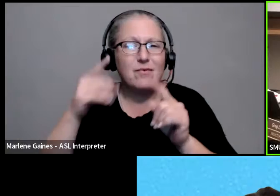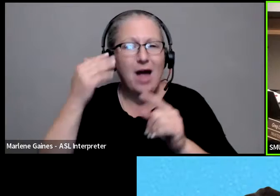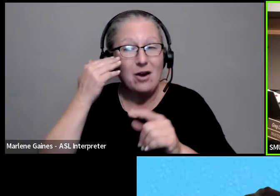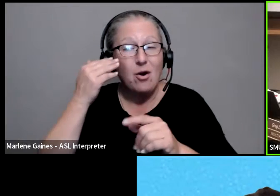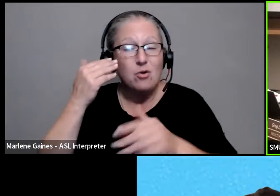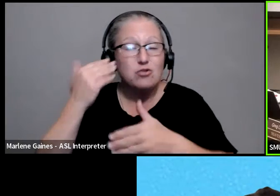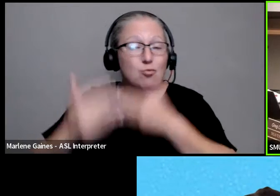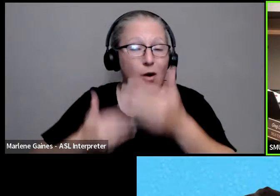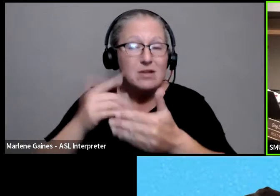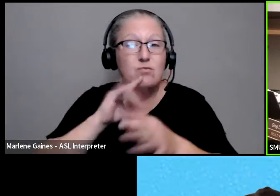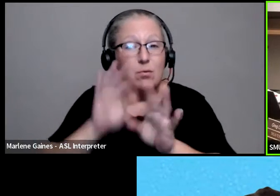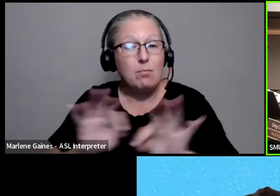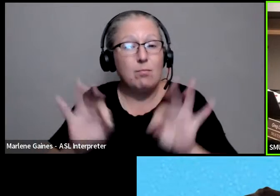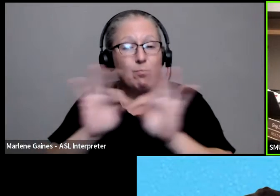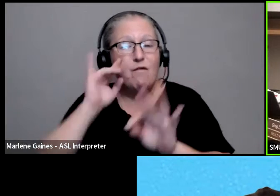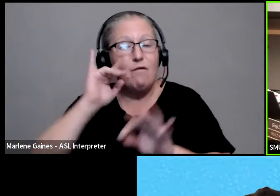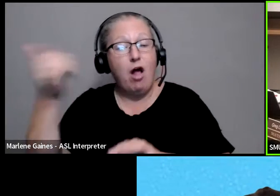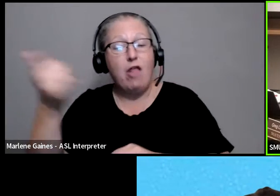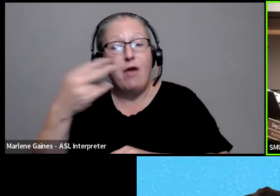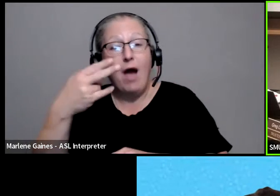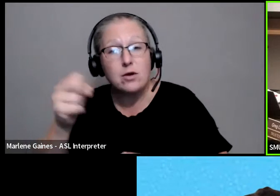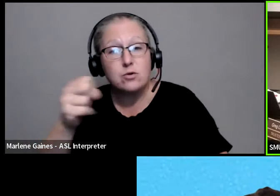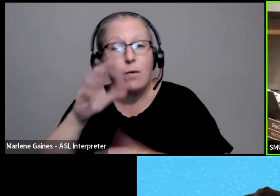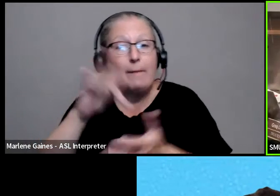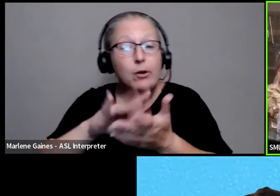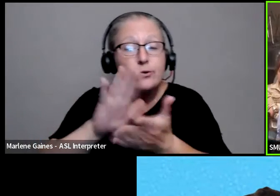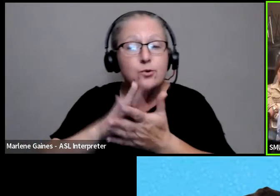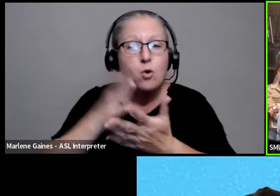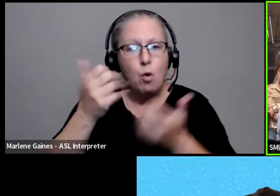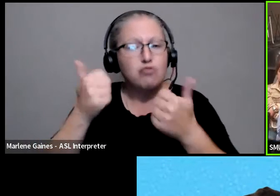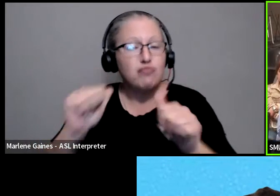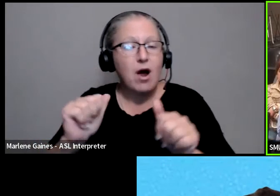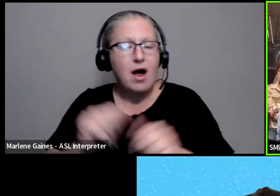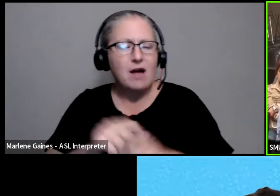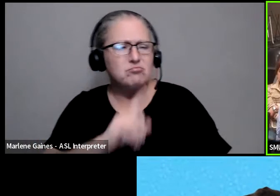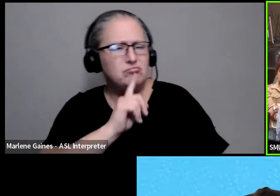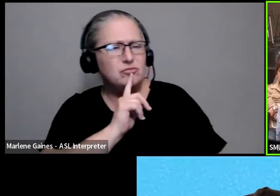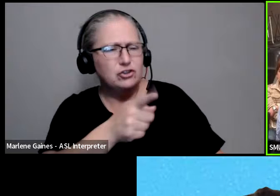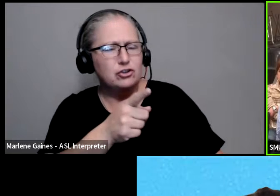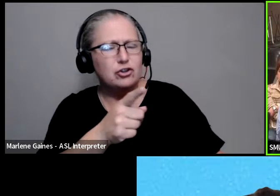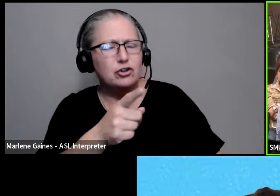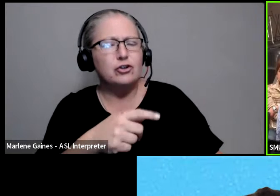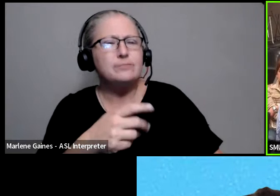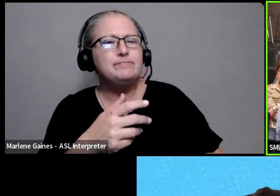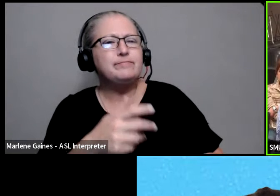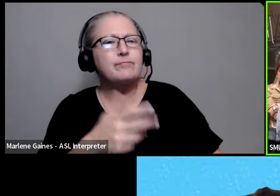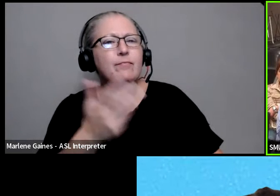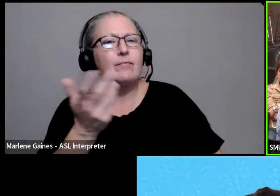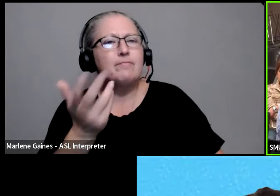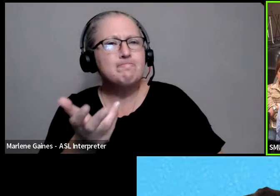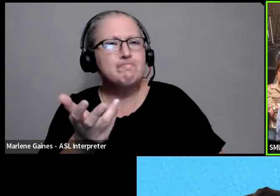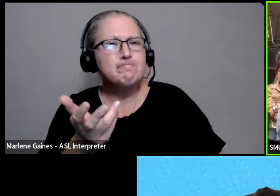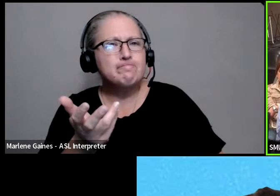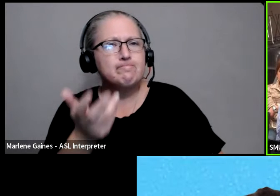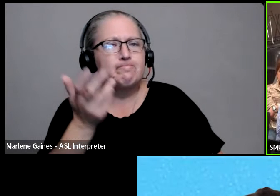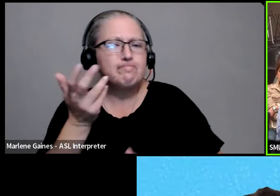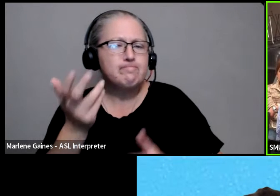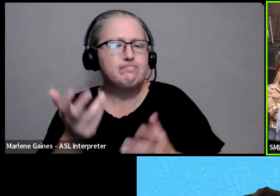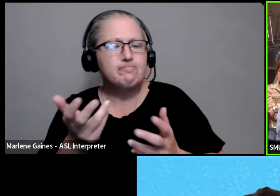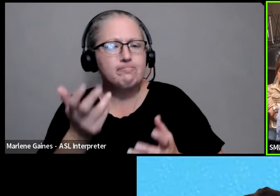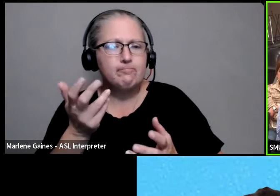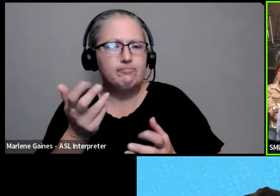to other high schools that might want to try it, or even middle schools. Sure. I think with any,